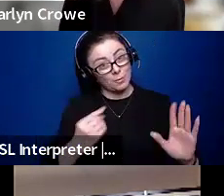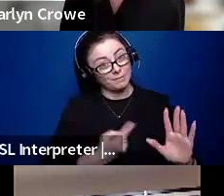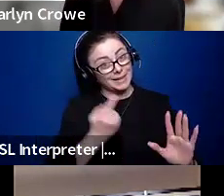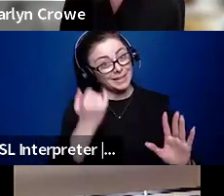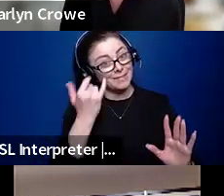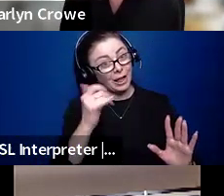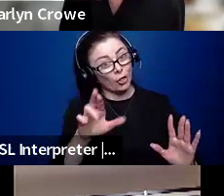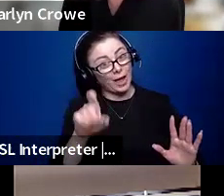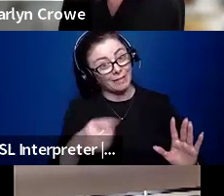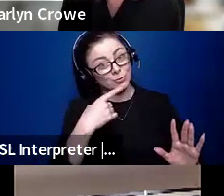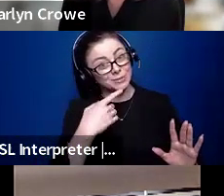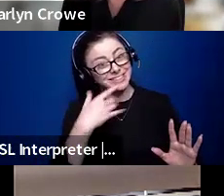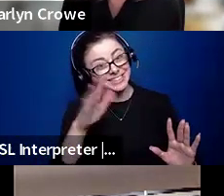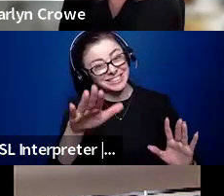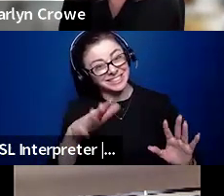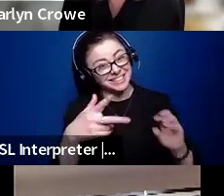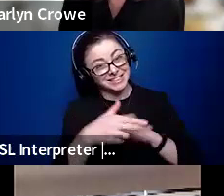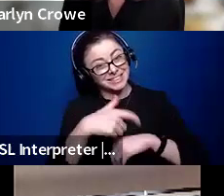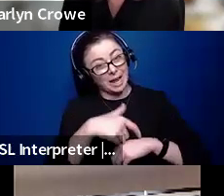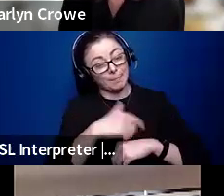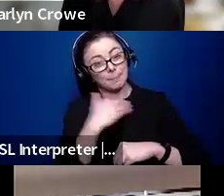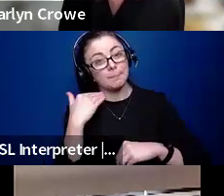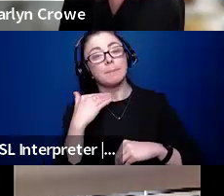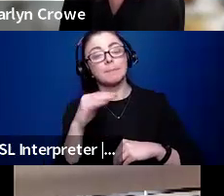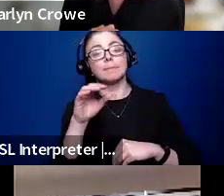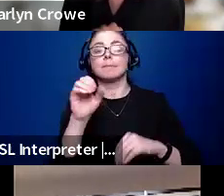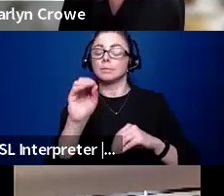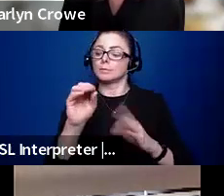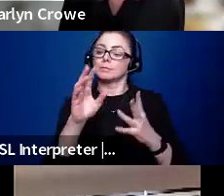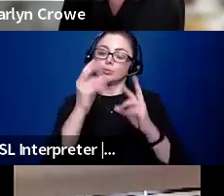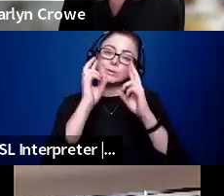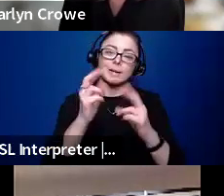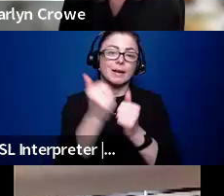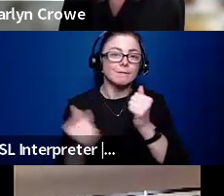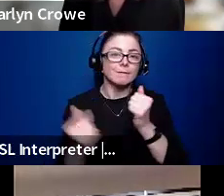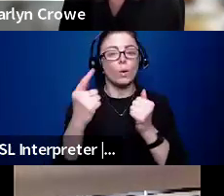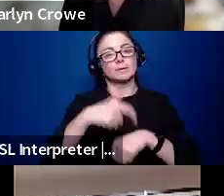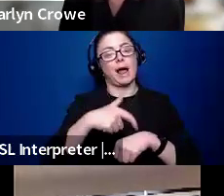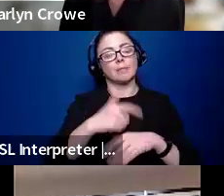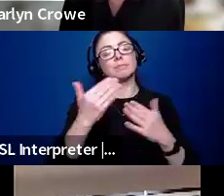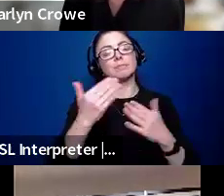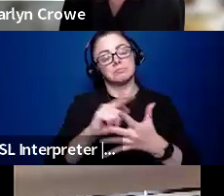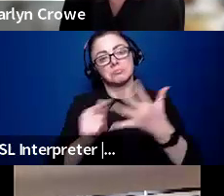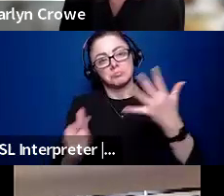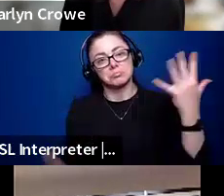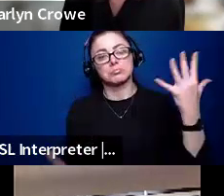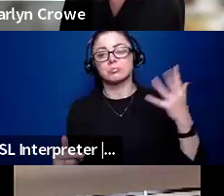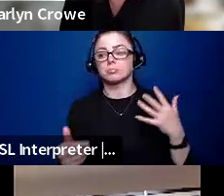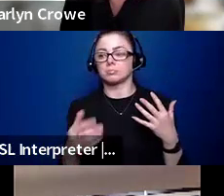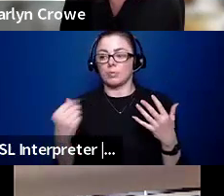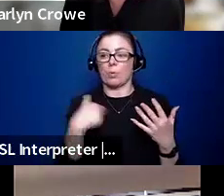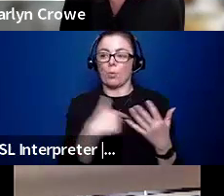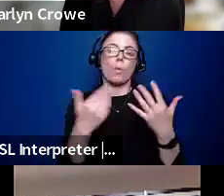up," just so we can move on as quickly as possible. And most importantly, we want to treat each other